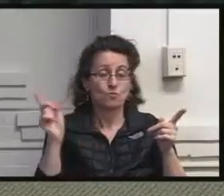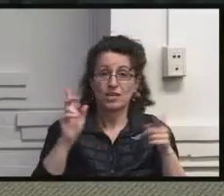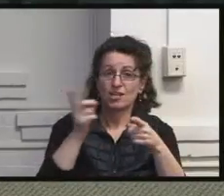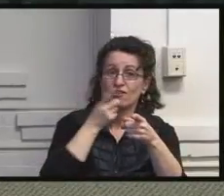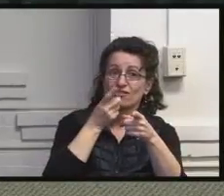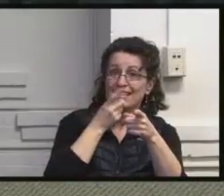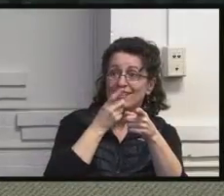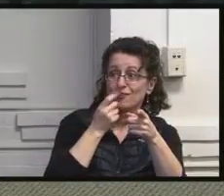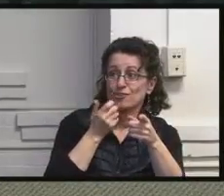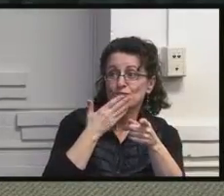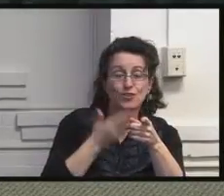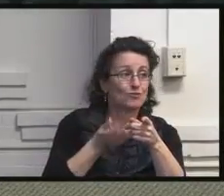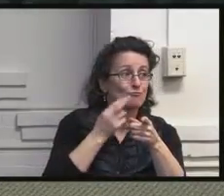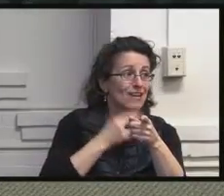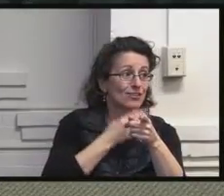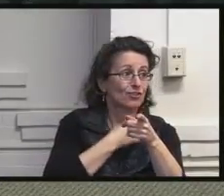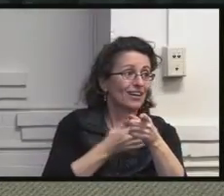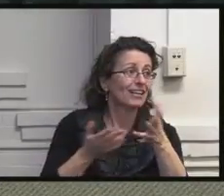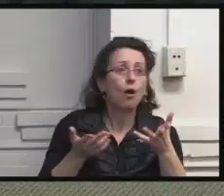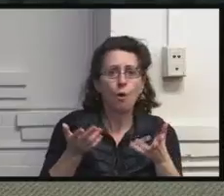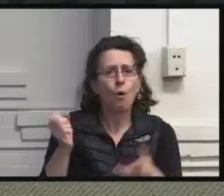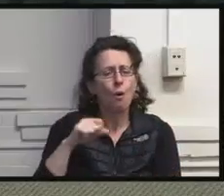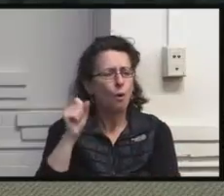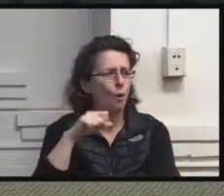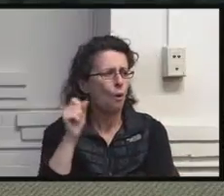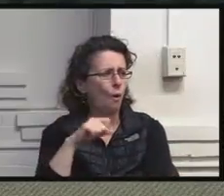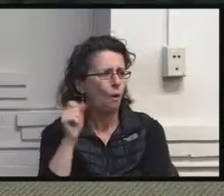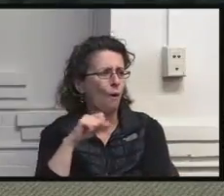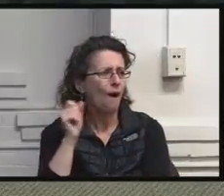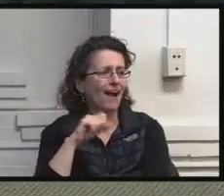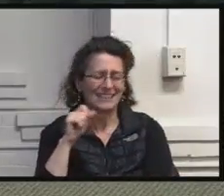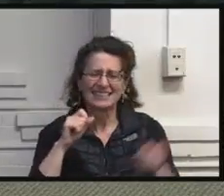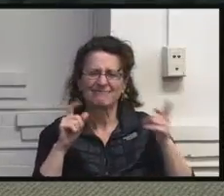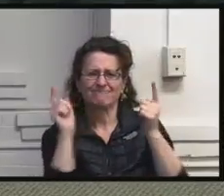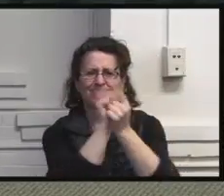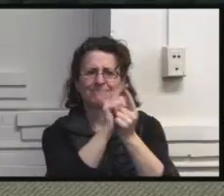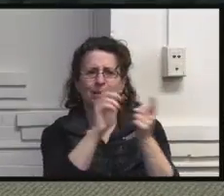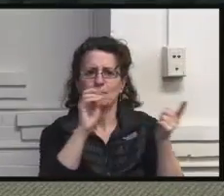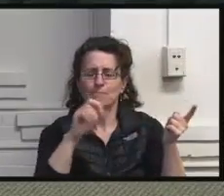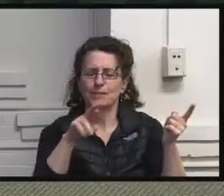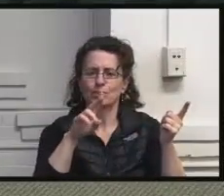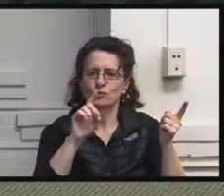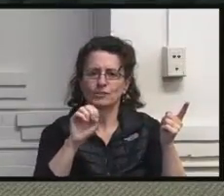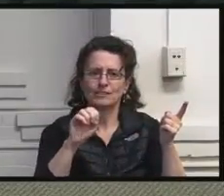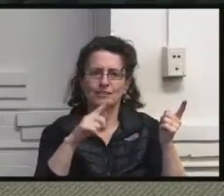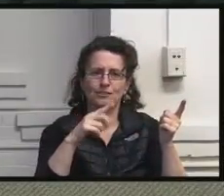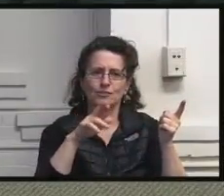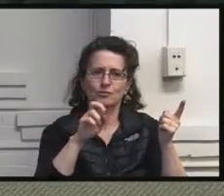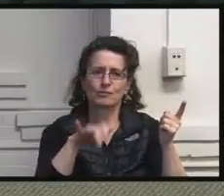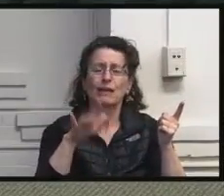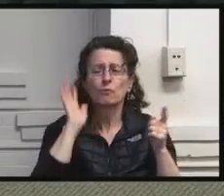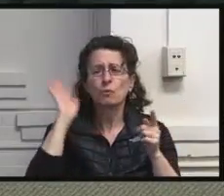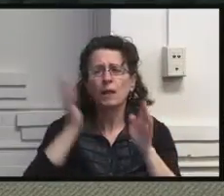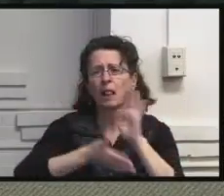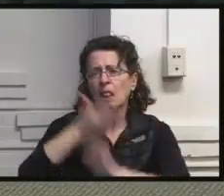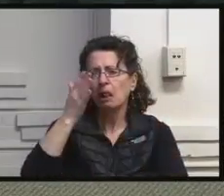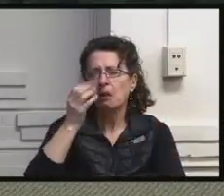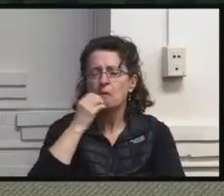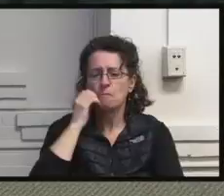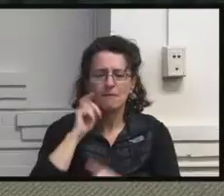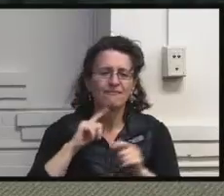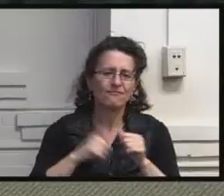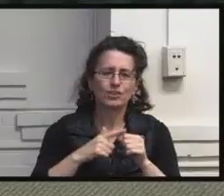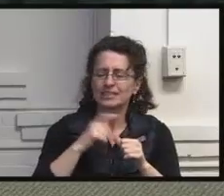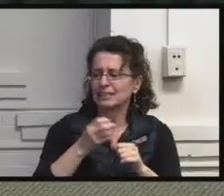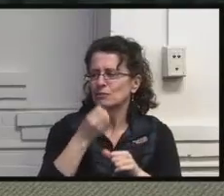You got a lot of good restaurants. Sure. Yeah. See Mr. DeGray about it. Well, we're gonna go back up at some point, but.